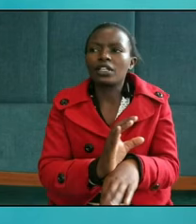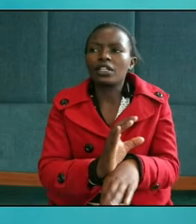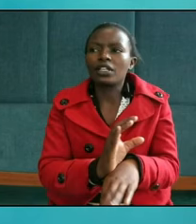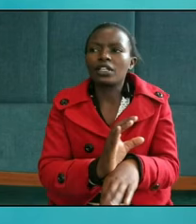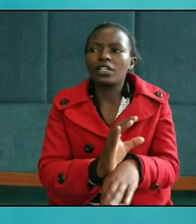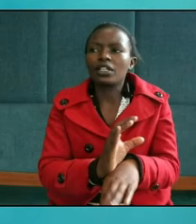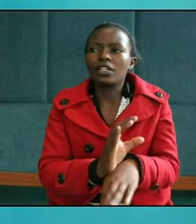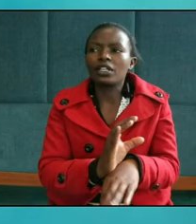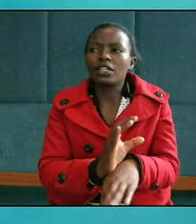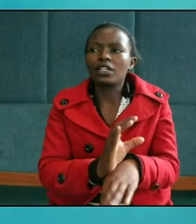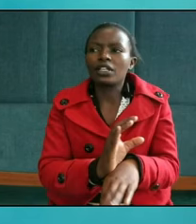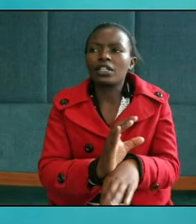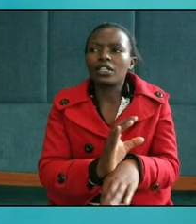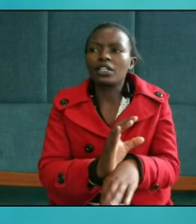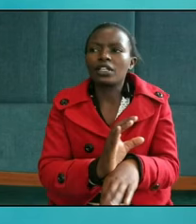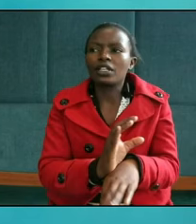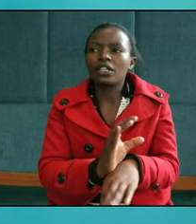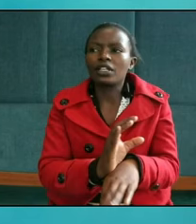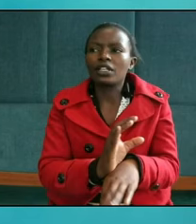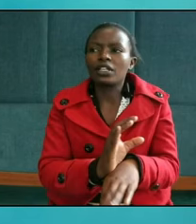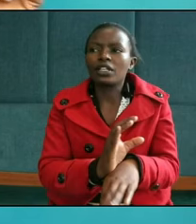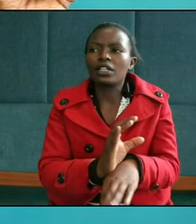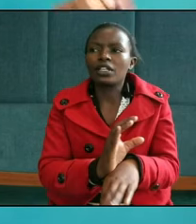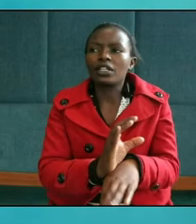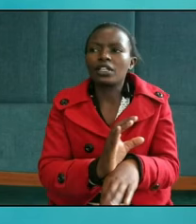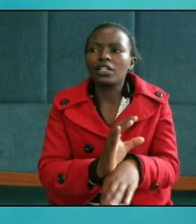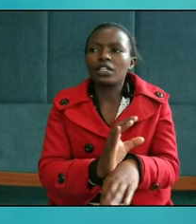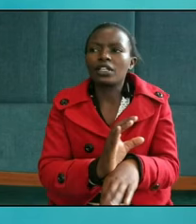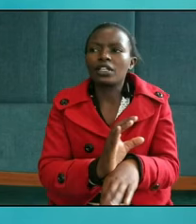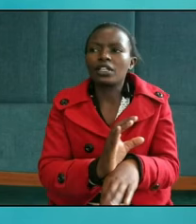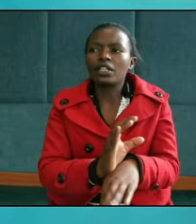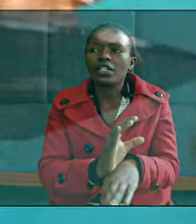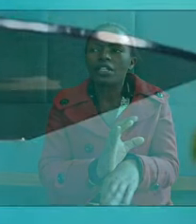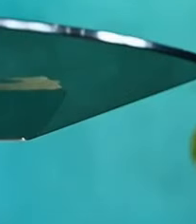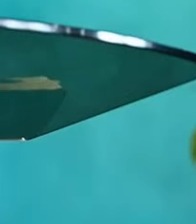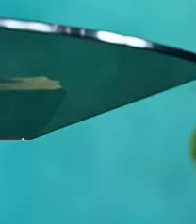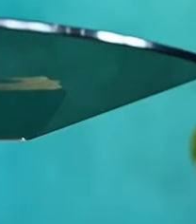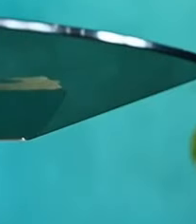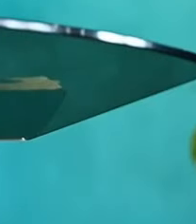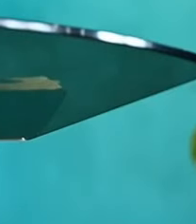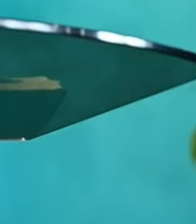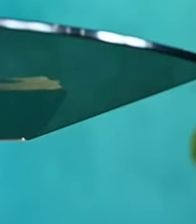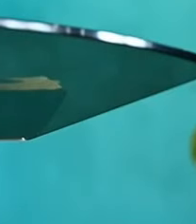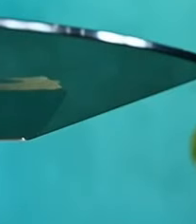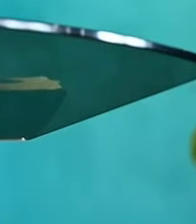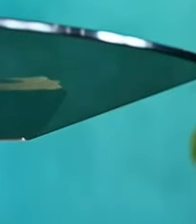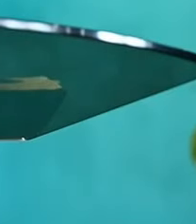and the women comprising our church membership rally to the work. Unless men and the